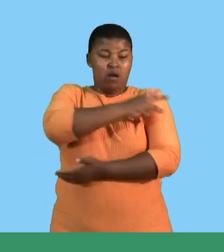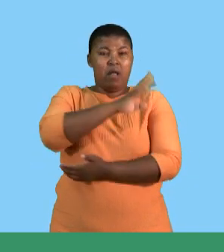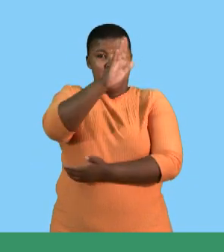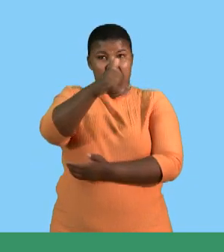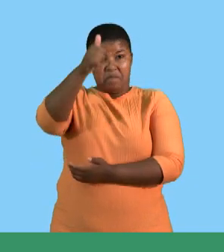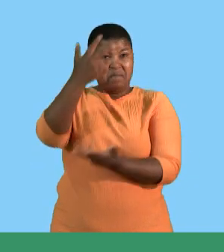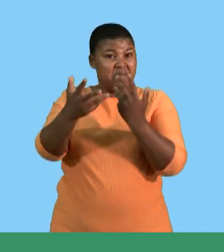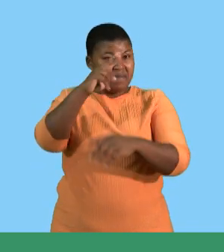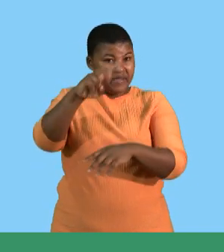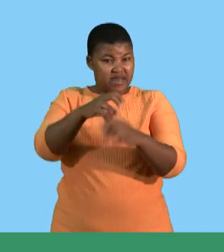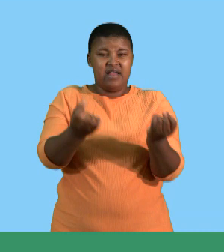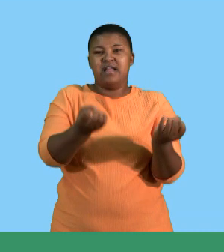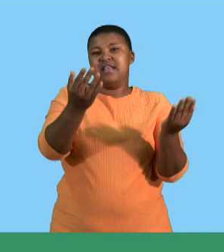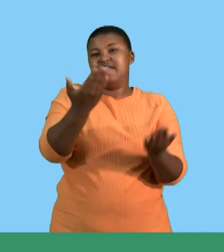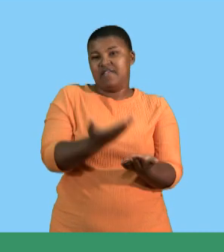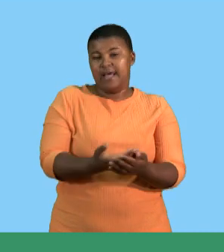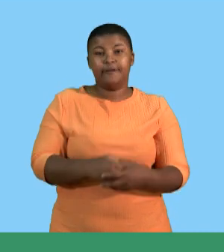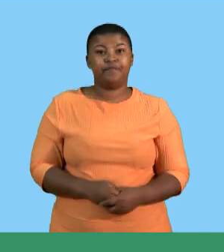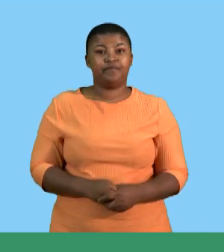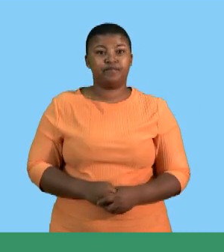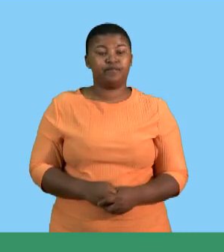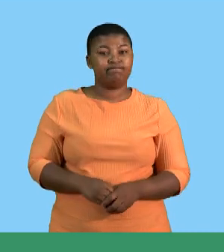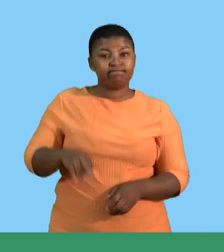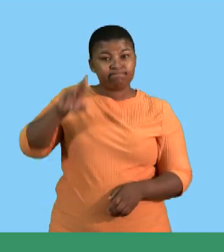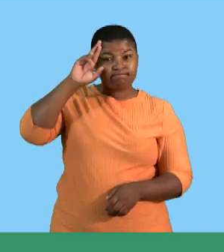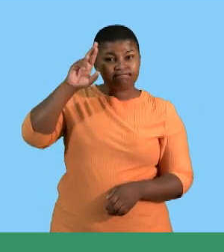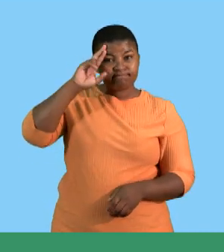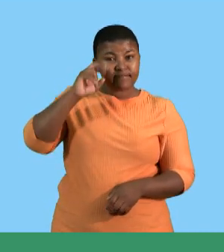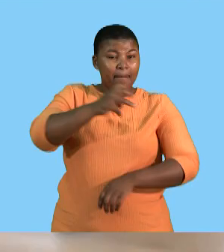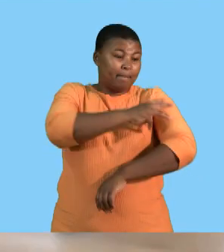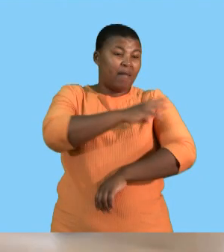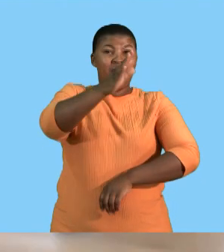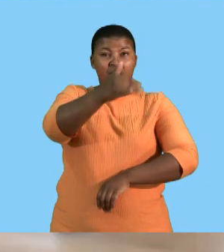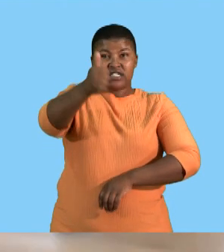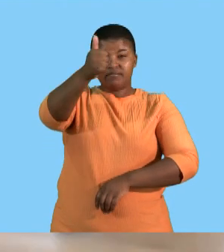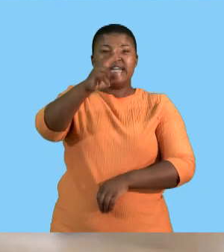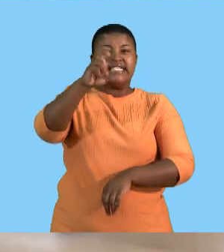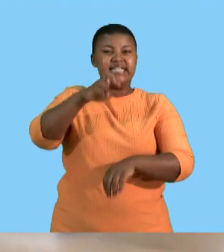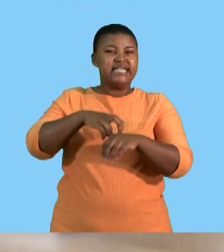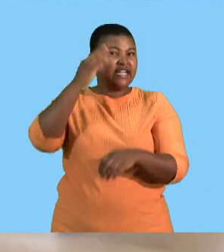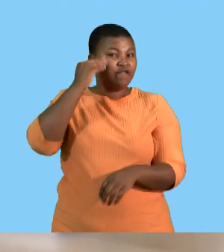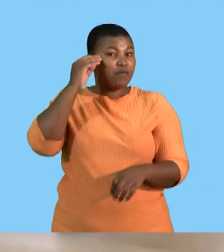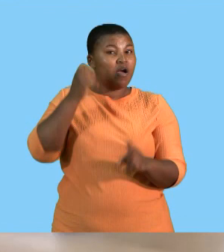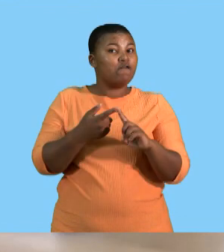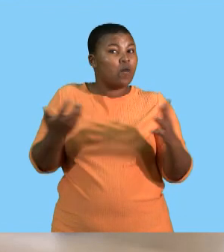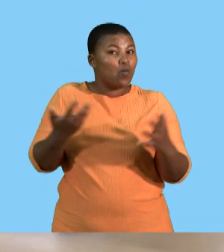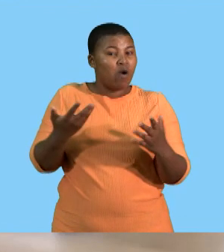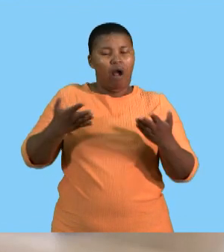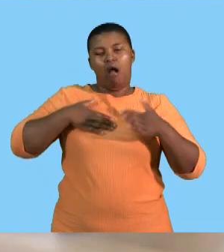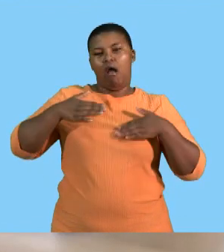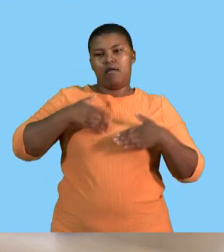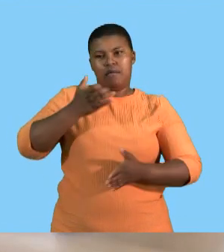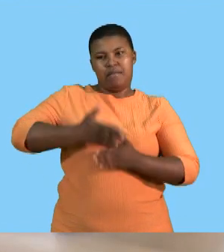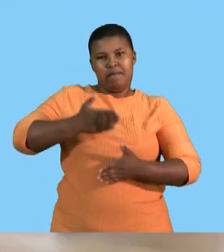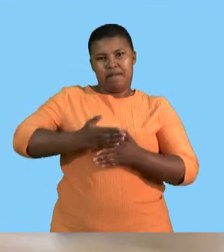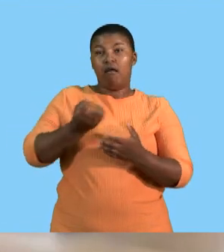vital information is available to our management when needed. Now remember, management rely